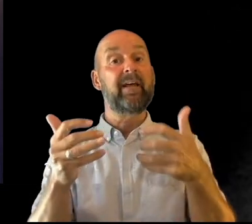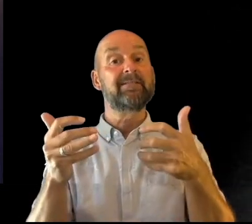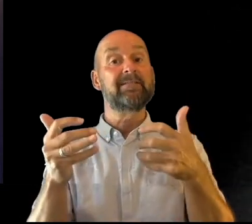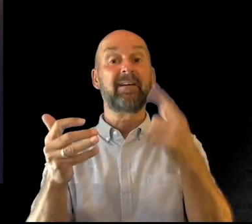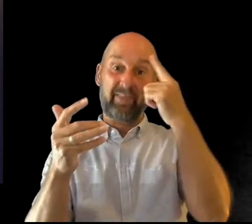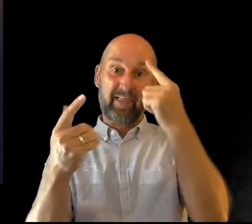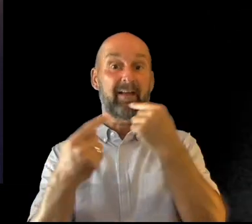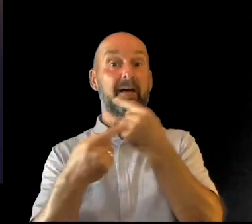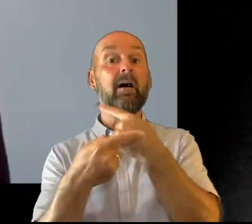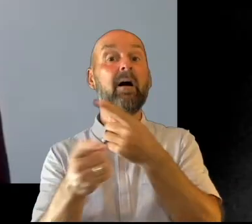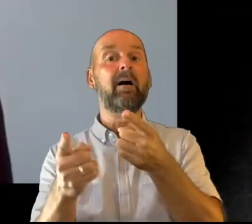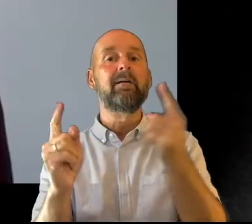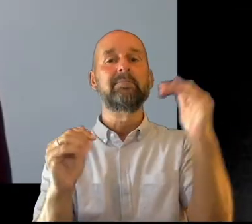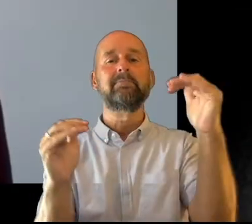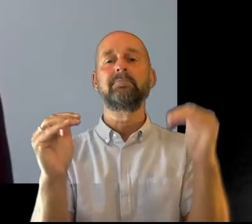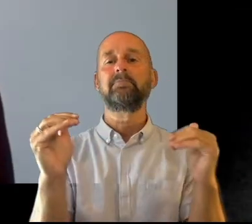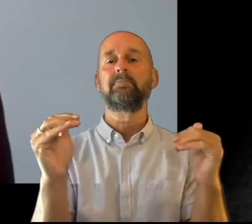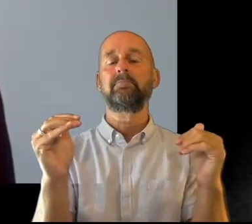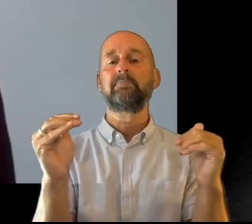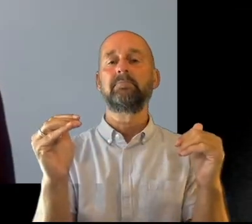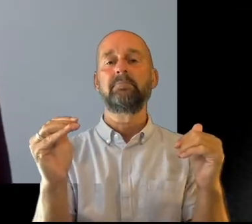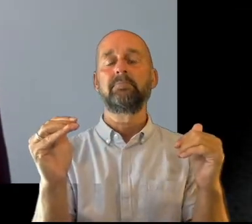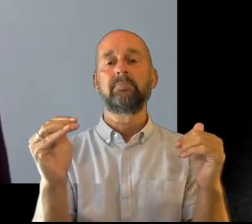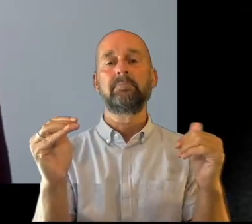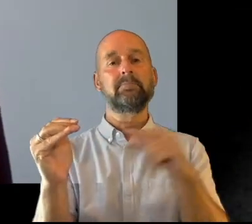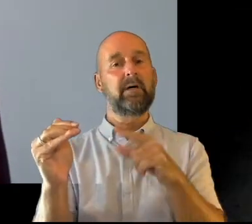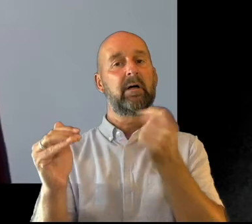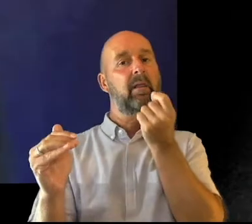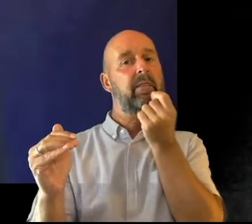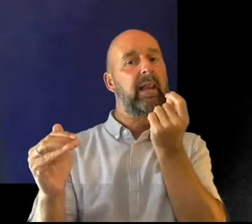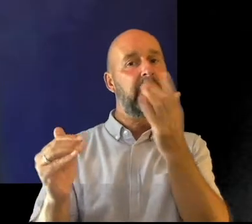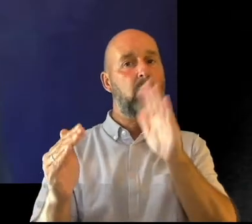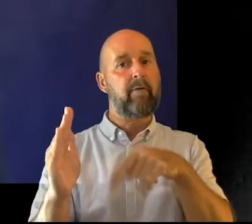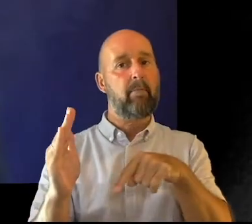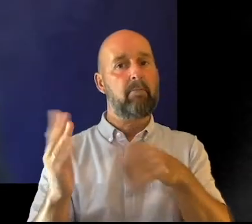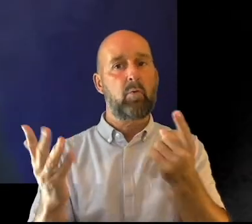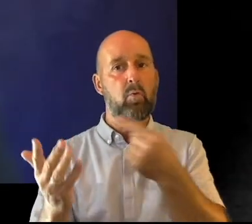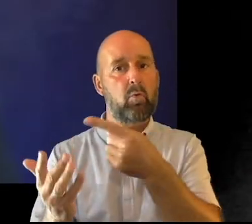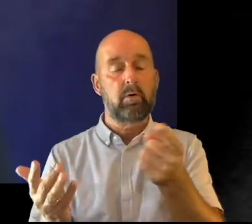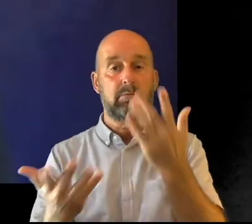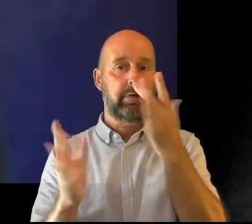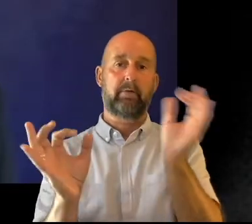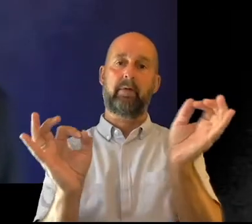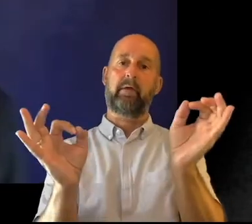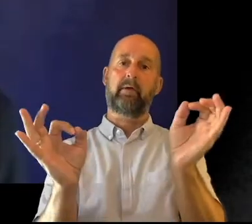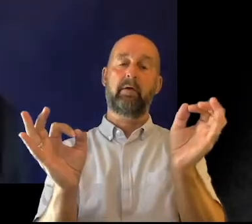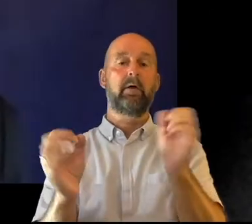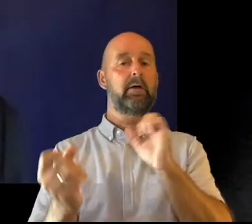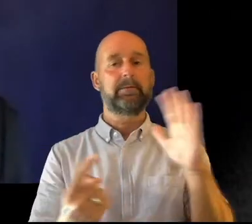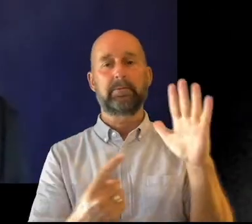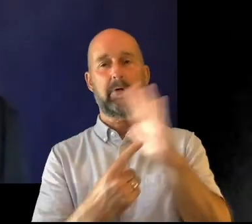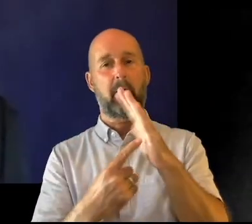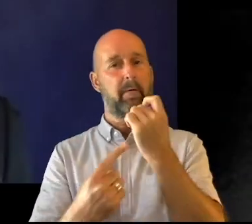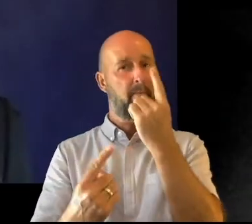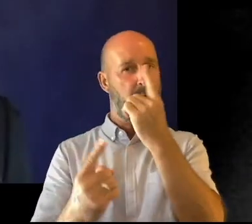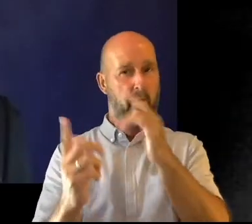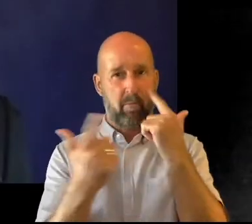they'd have us believe. Any word on where the leak is coming from? Nothing yet. It's our top